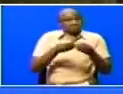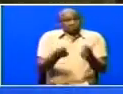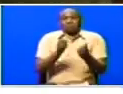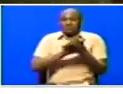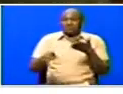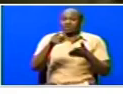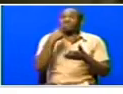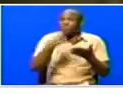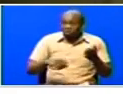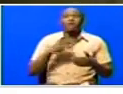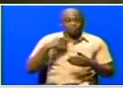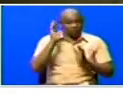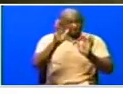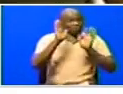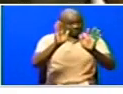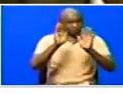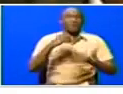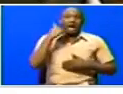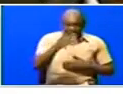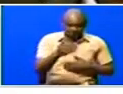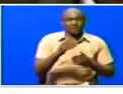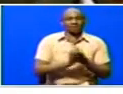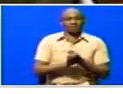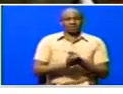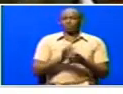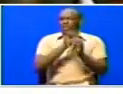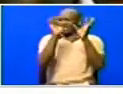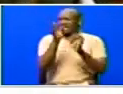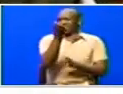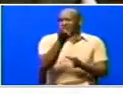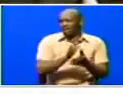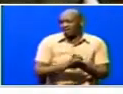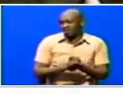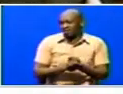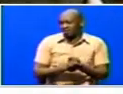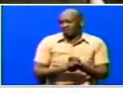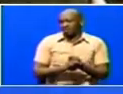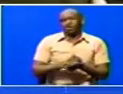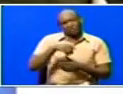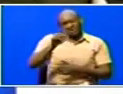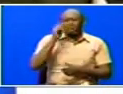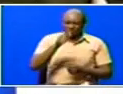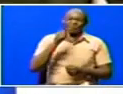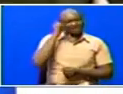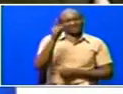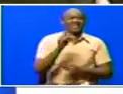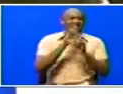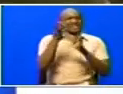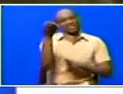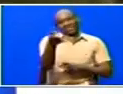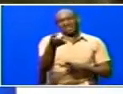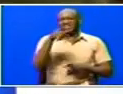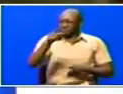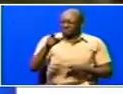They are saying we shall get a response after. So clearly, one can conclude that they were not